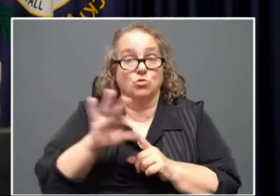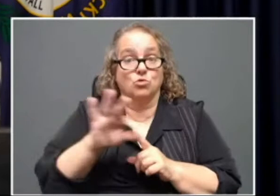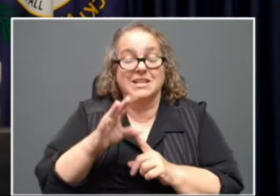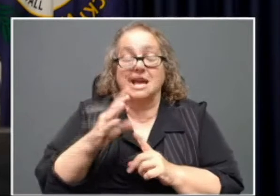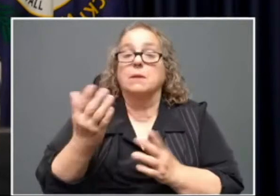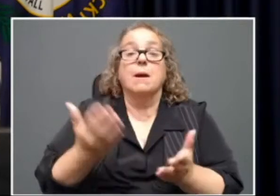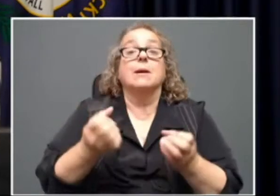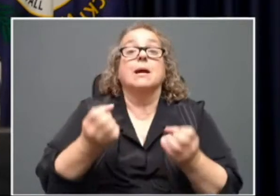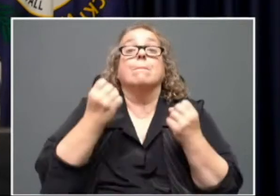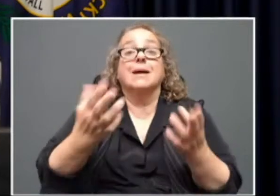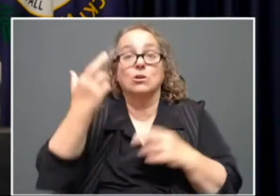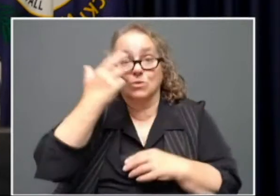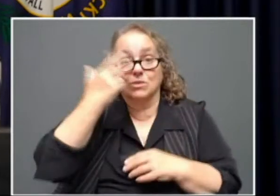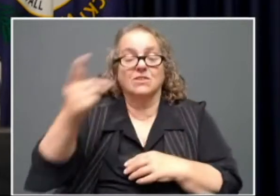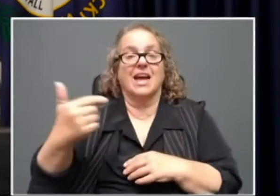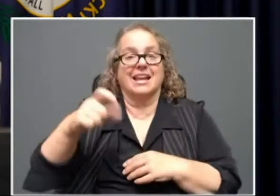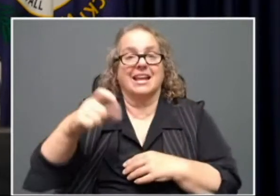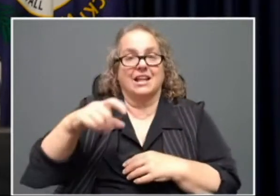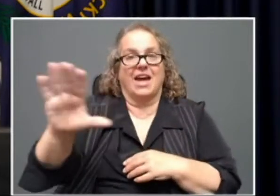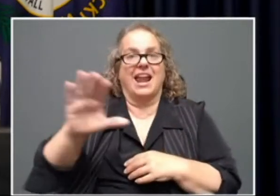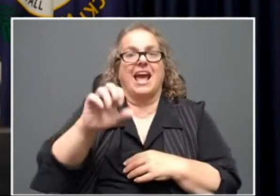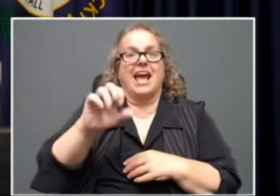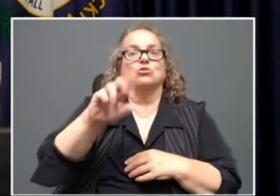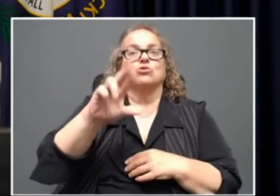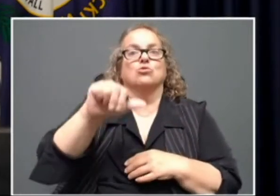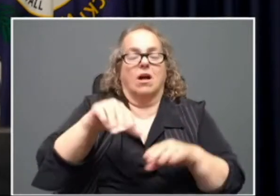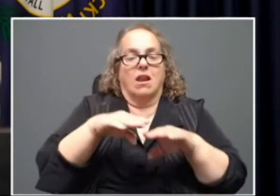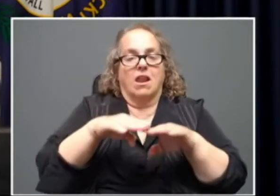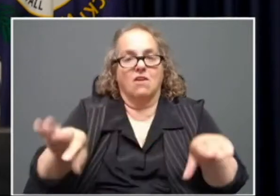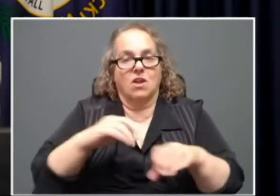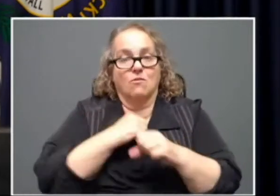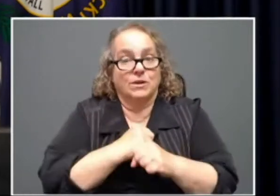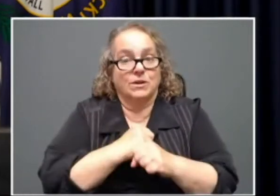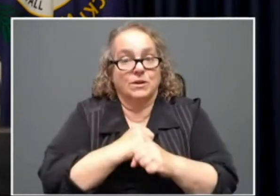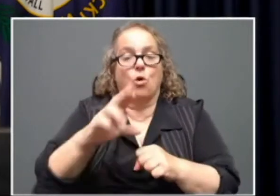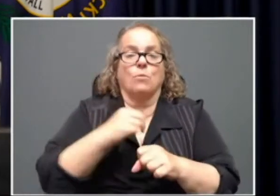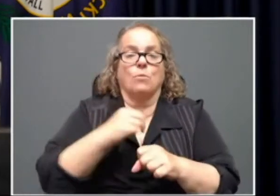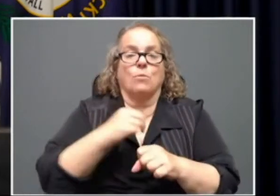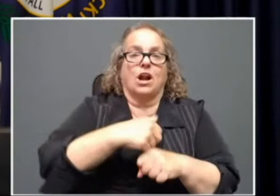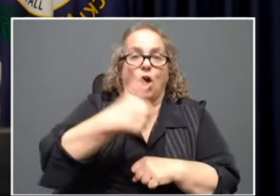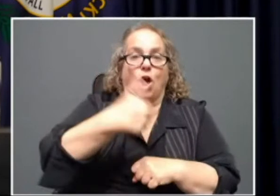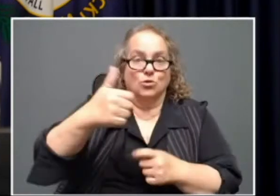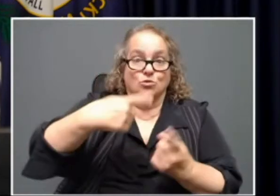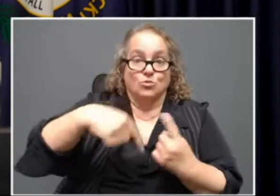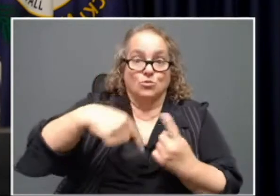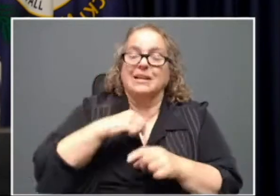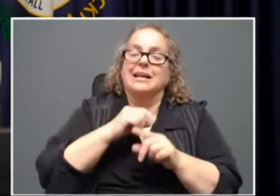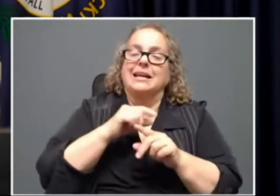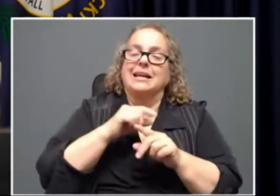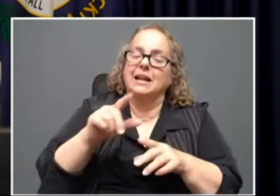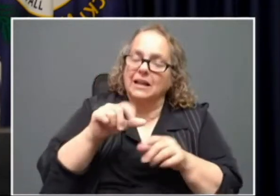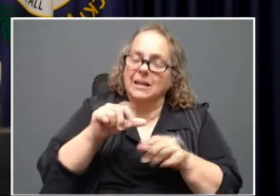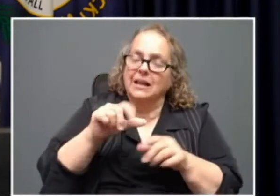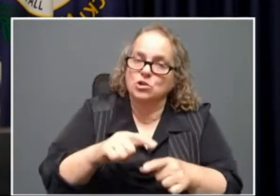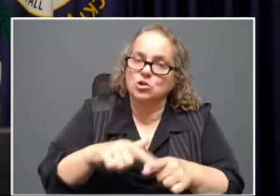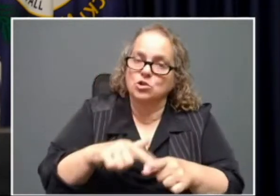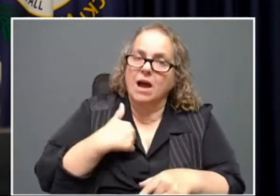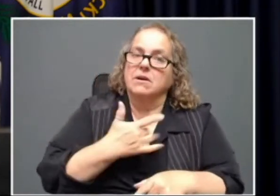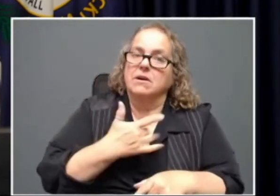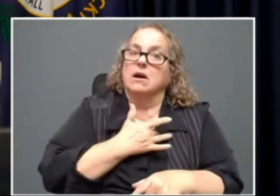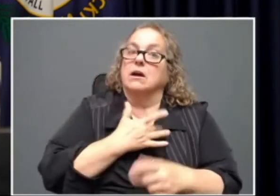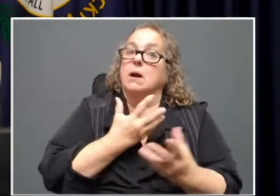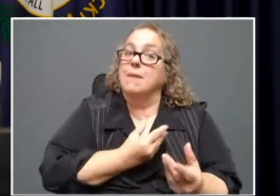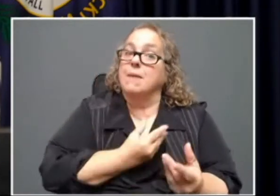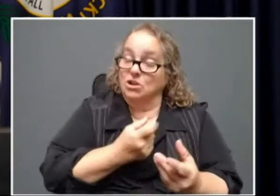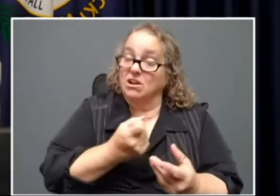they need that extra level of protection or they're protecting others around them. Let's continue to have compassion, show understanding for one